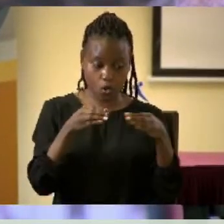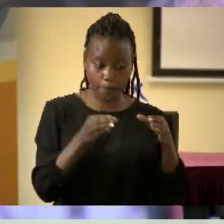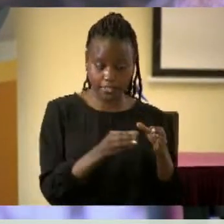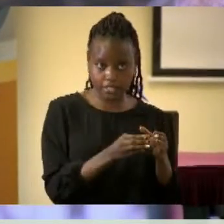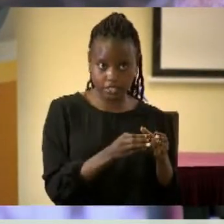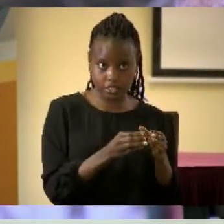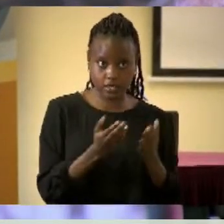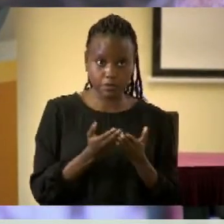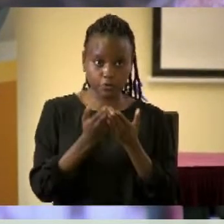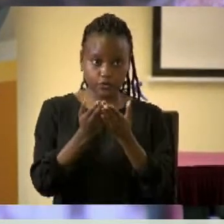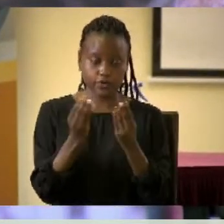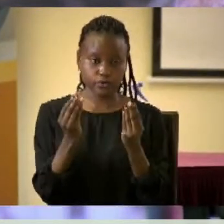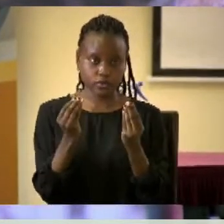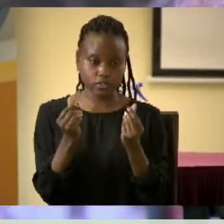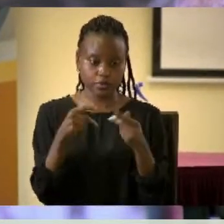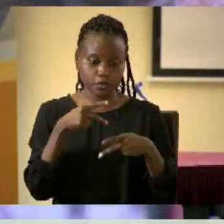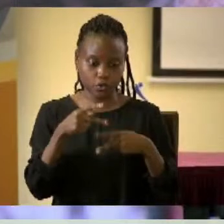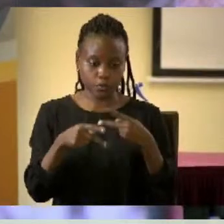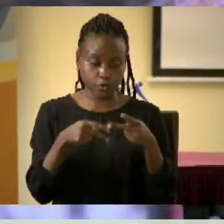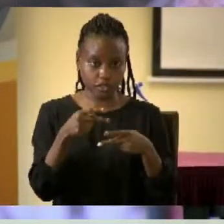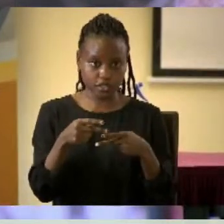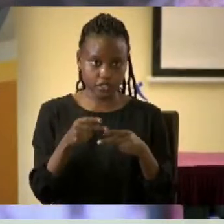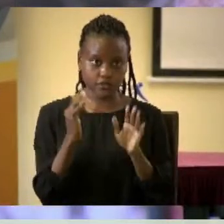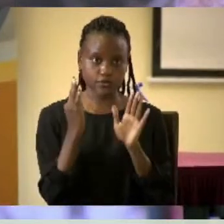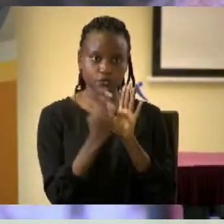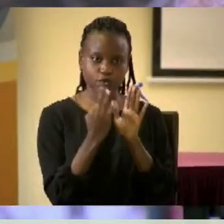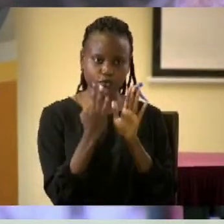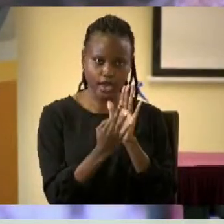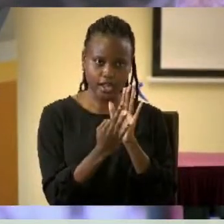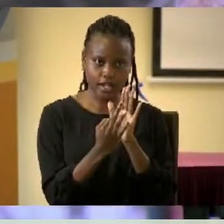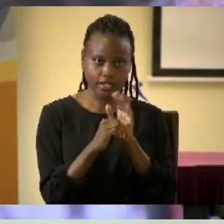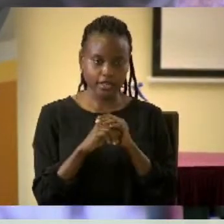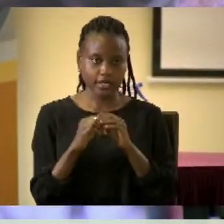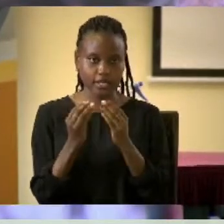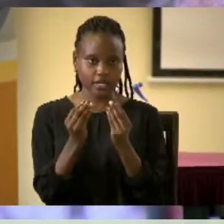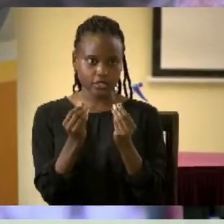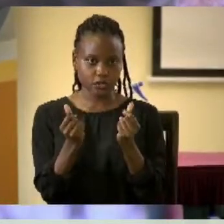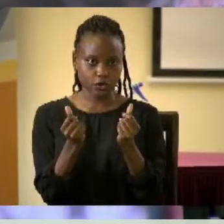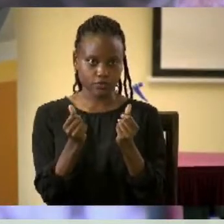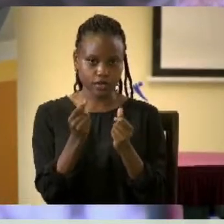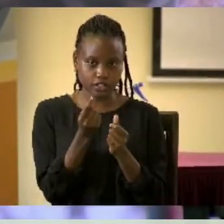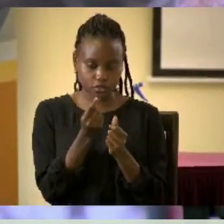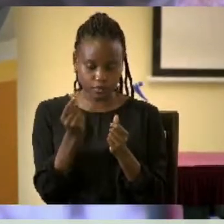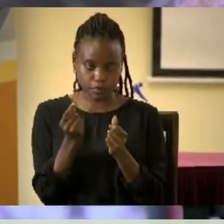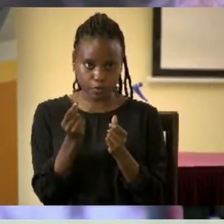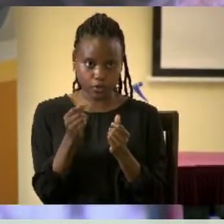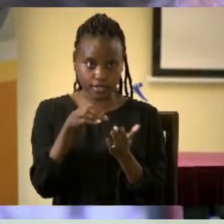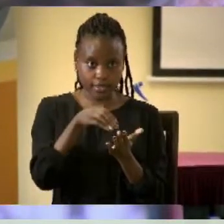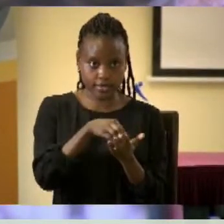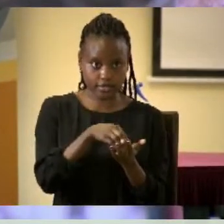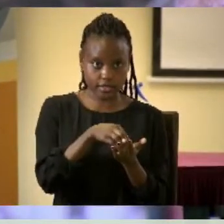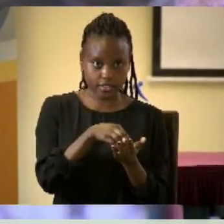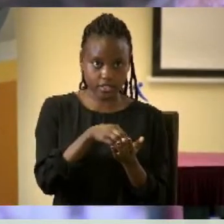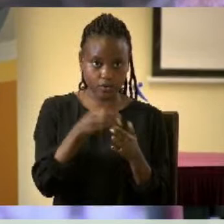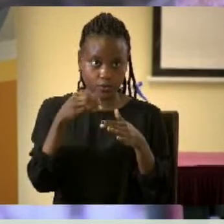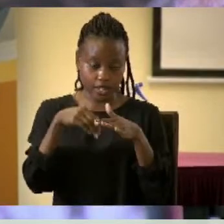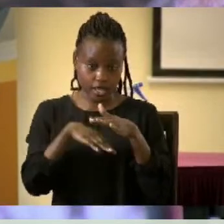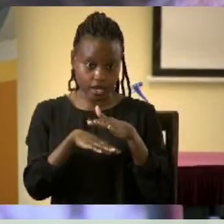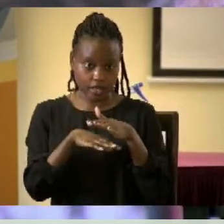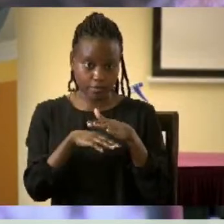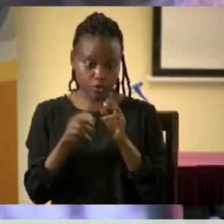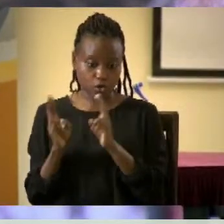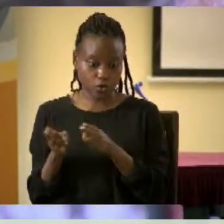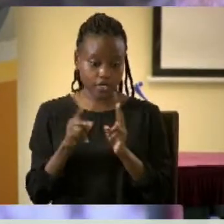for simplified processes for filing and resolving small claims, and this will enable ordinary Kenyans to prosecute their